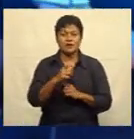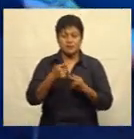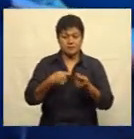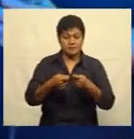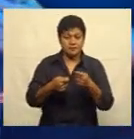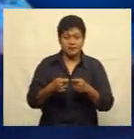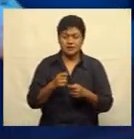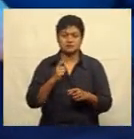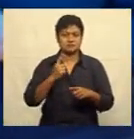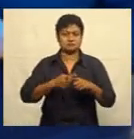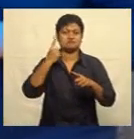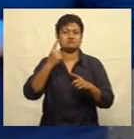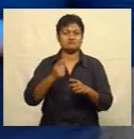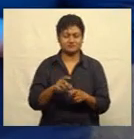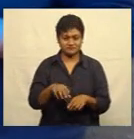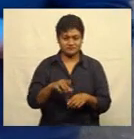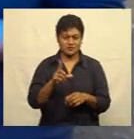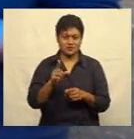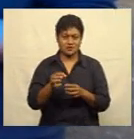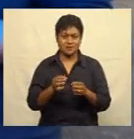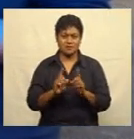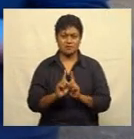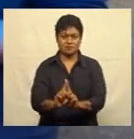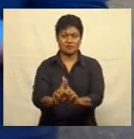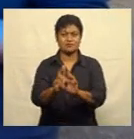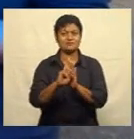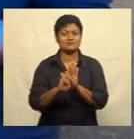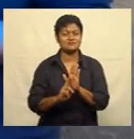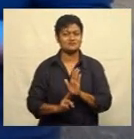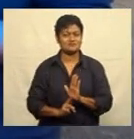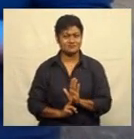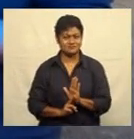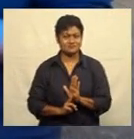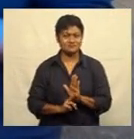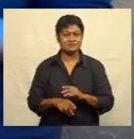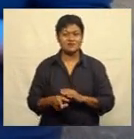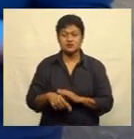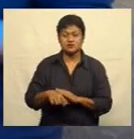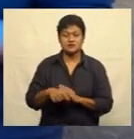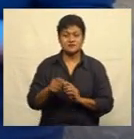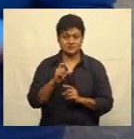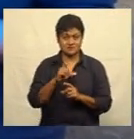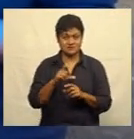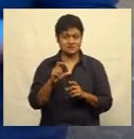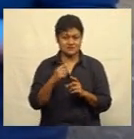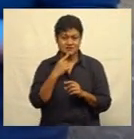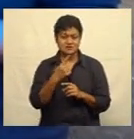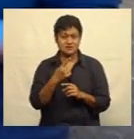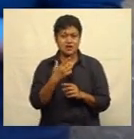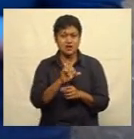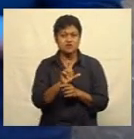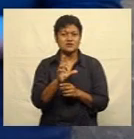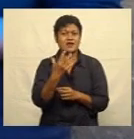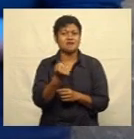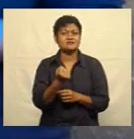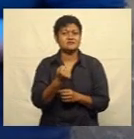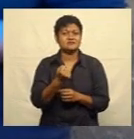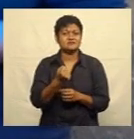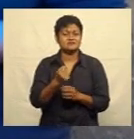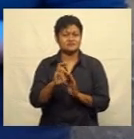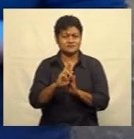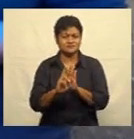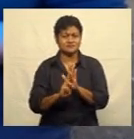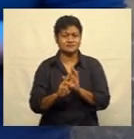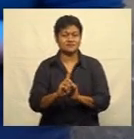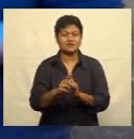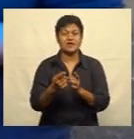instructions and the plans that have been put in place by the Suva City Council to protect its vendors as well as consumers. Also, other